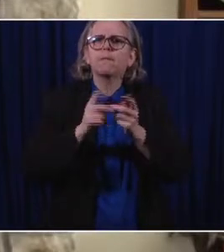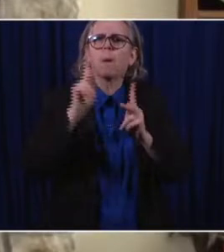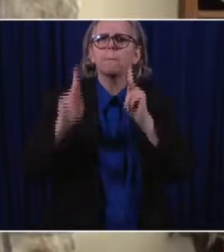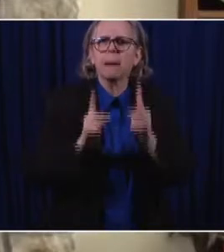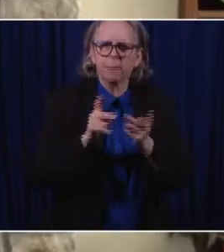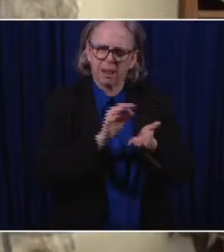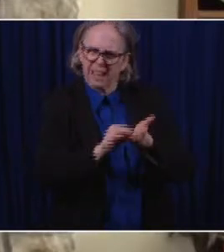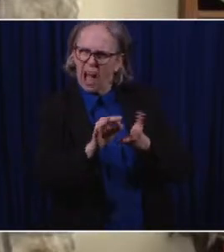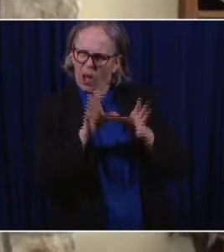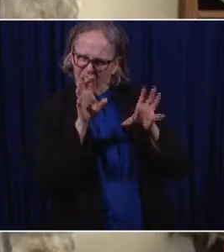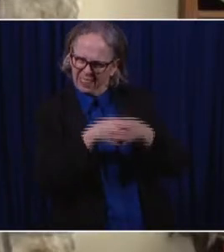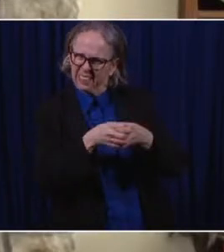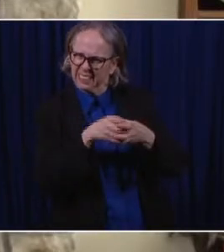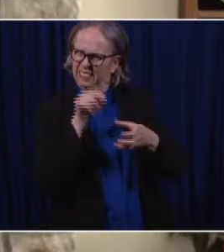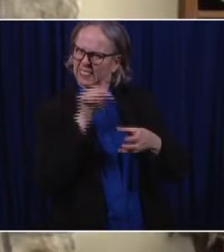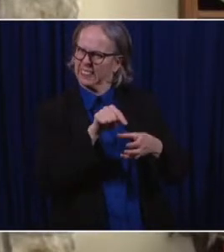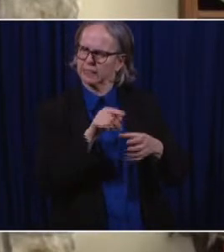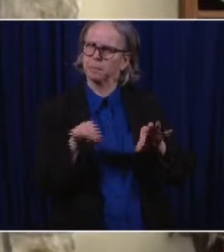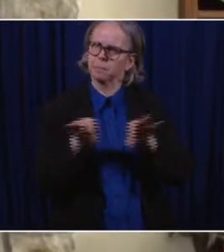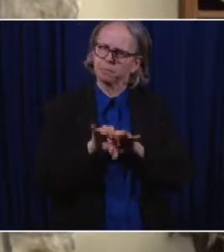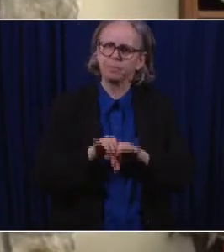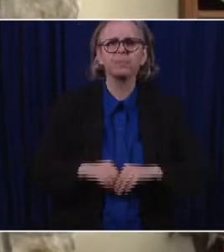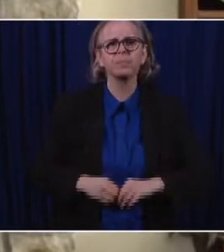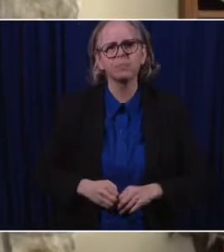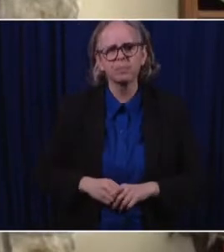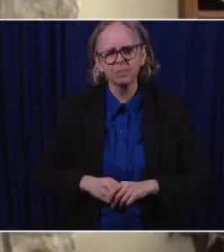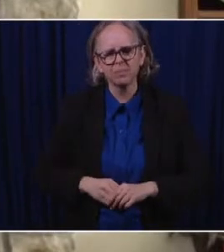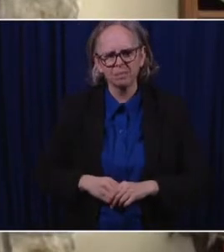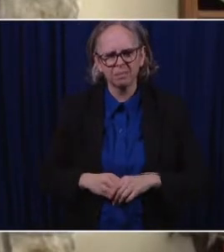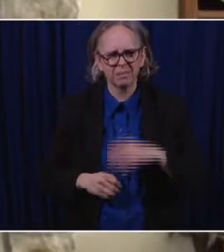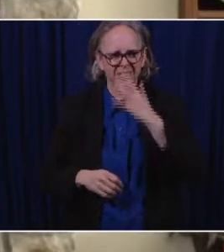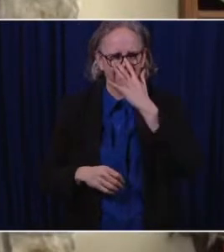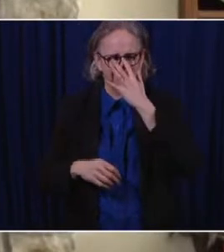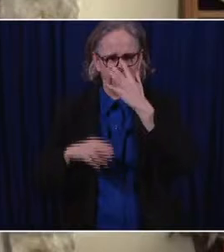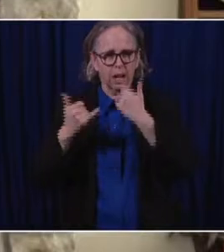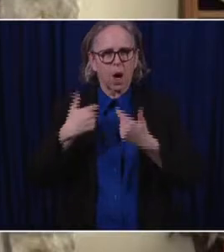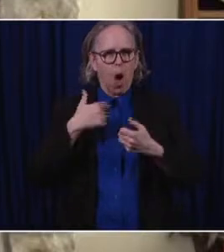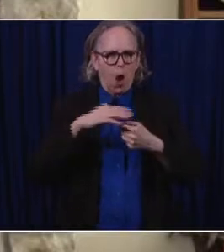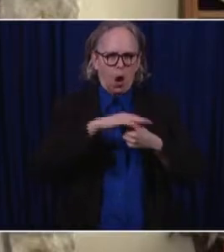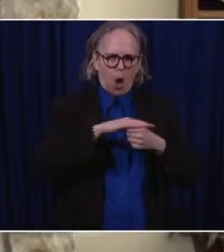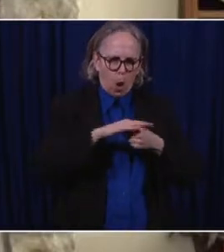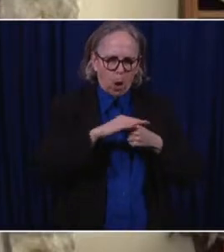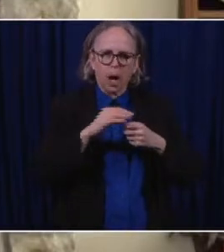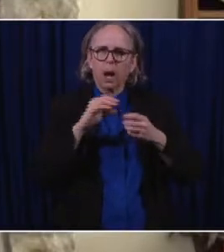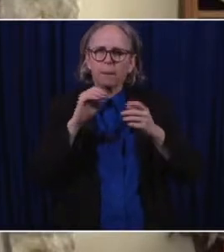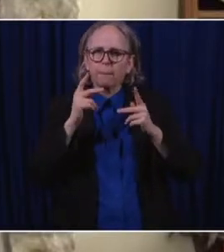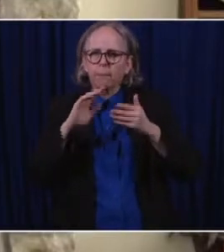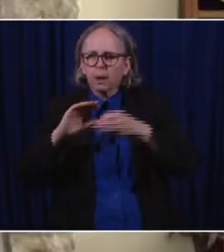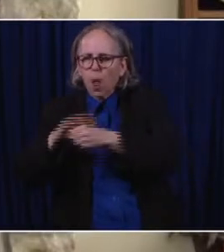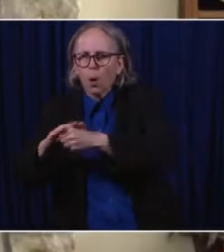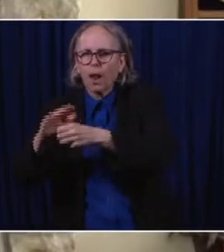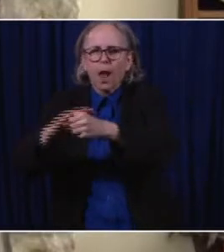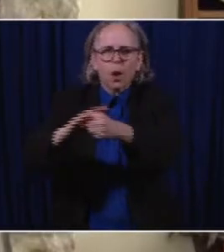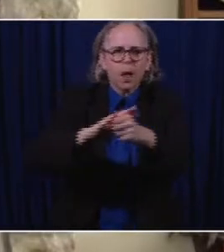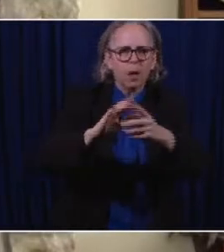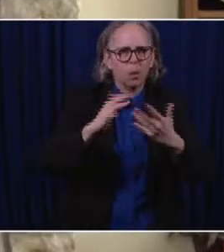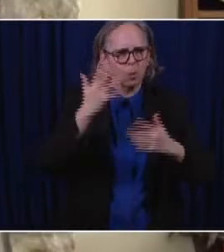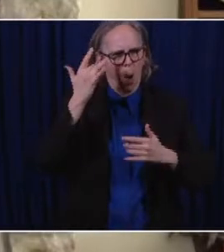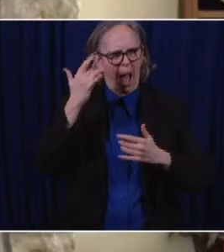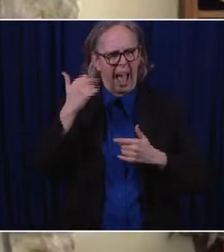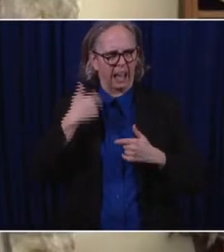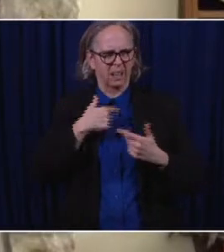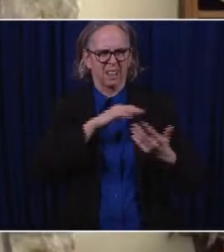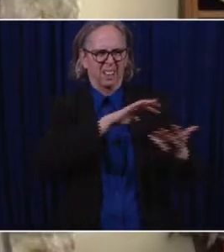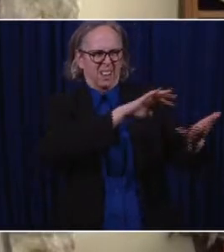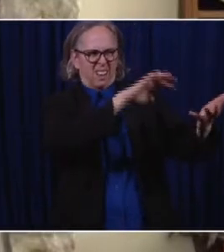county. And we did not want to see initially, when there wasn't much vaccine, people only have an